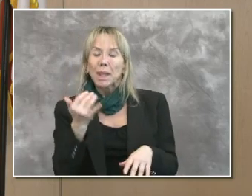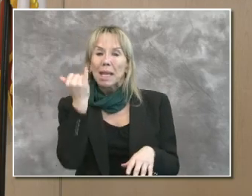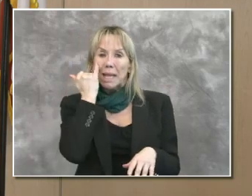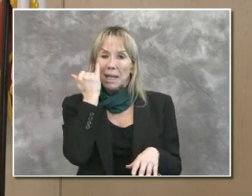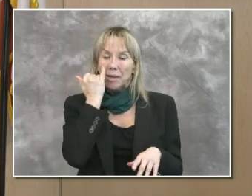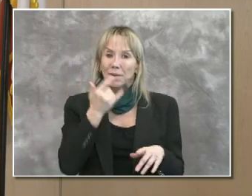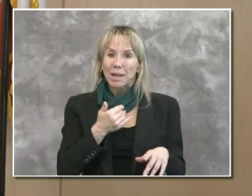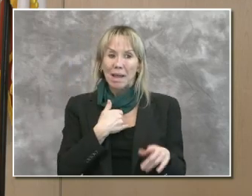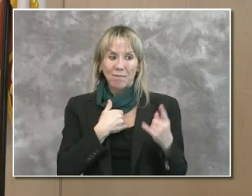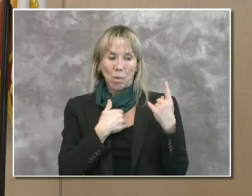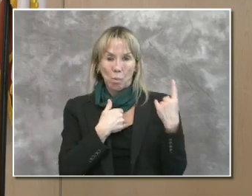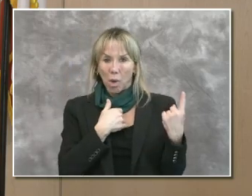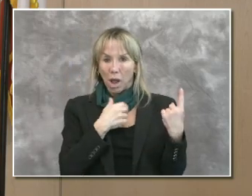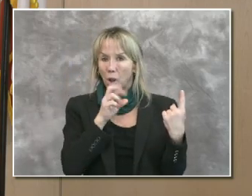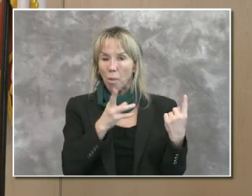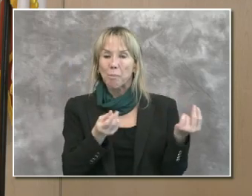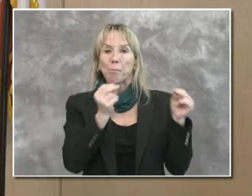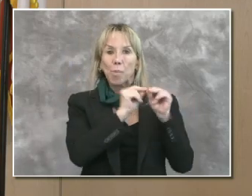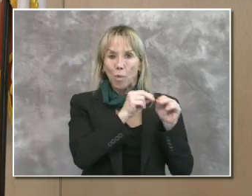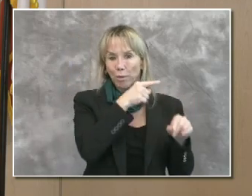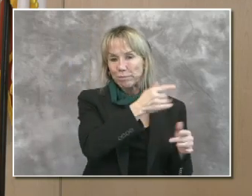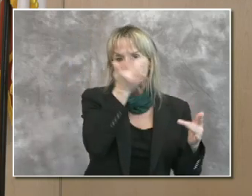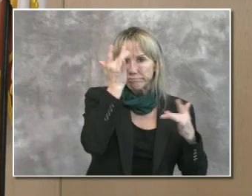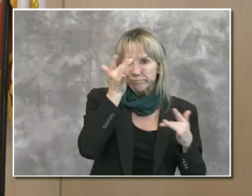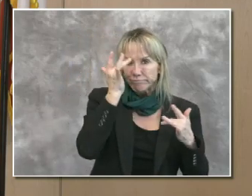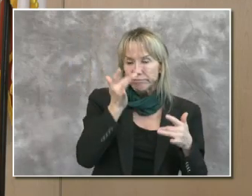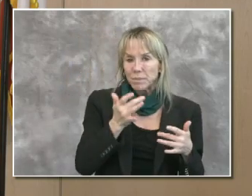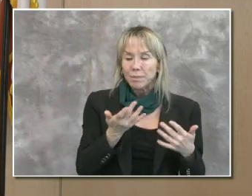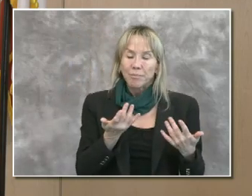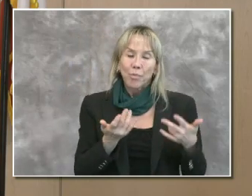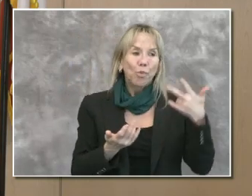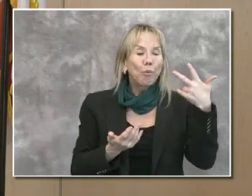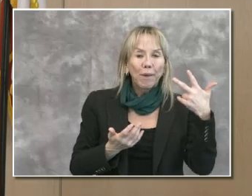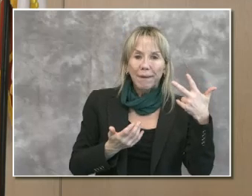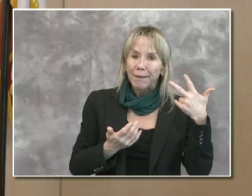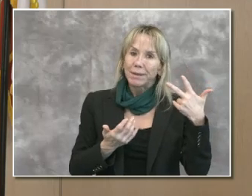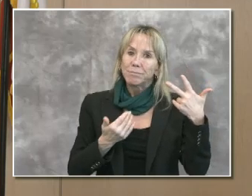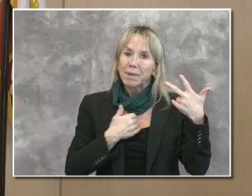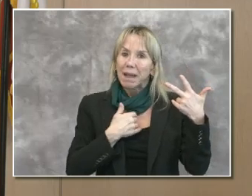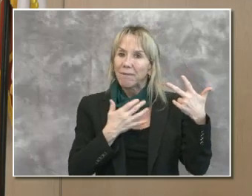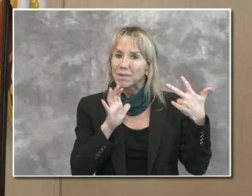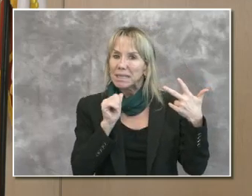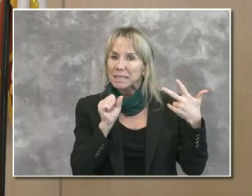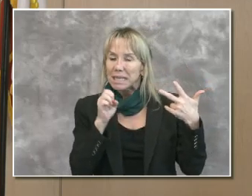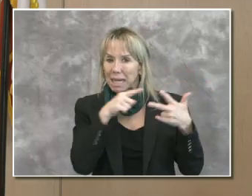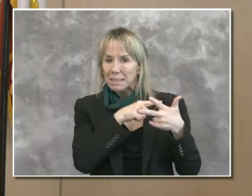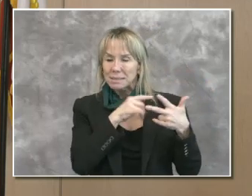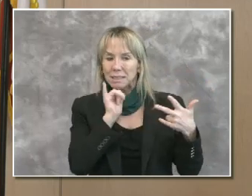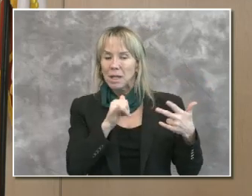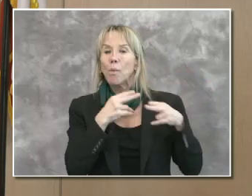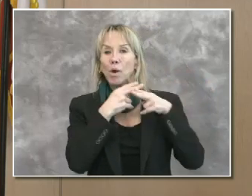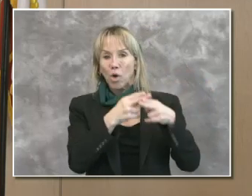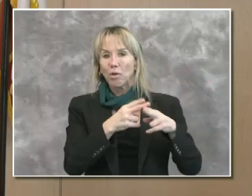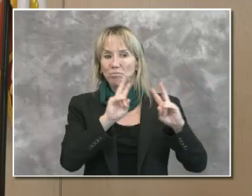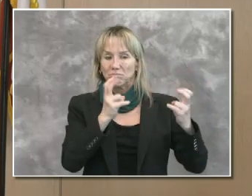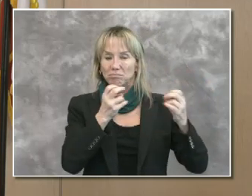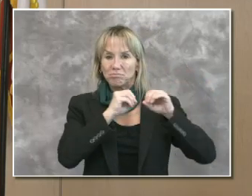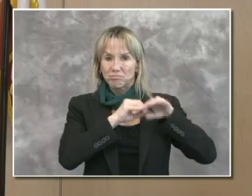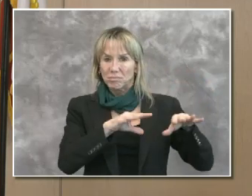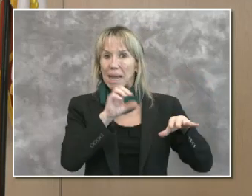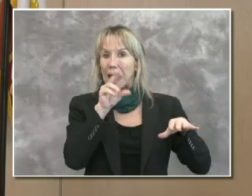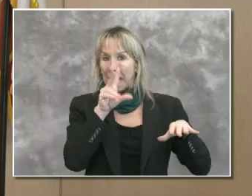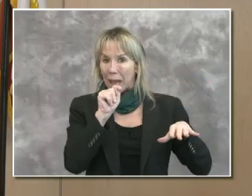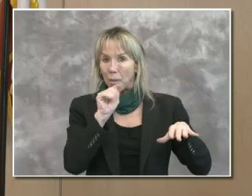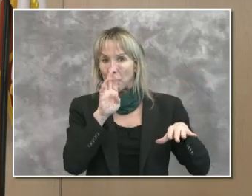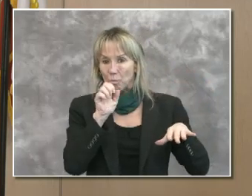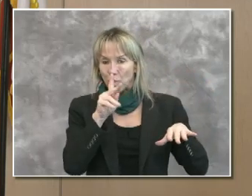one, and actually 3 cases as investigating as an outbreak. but we would still do